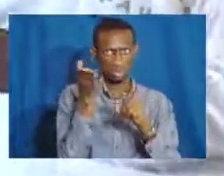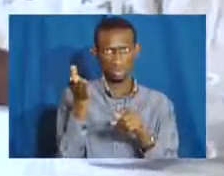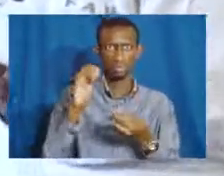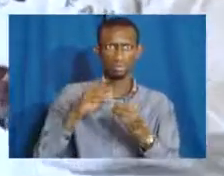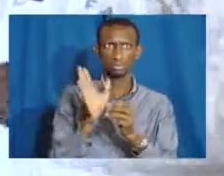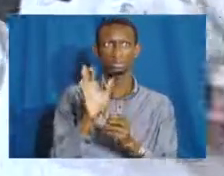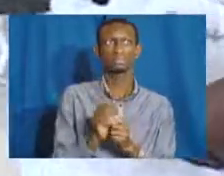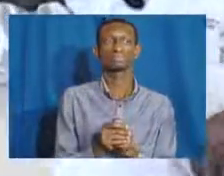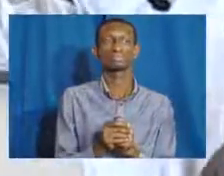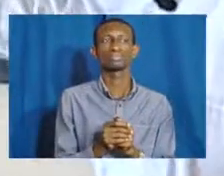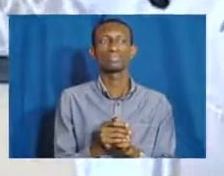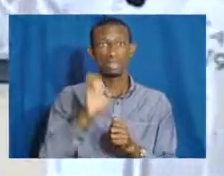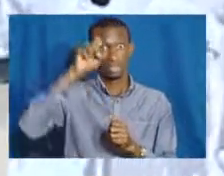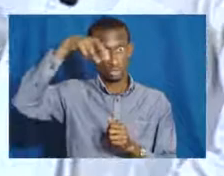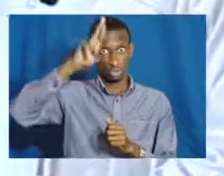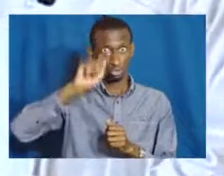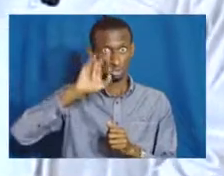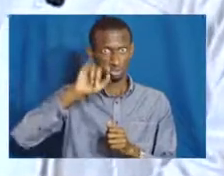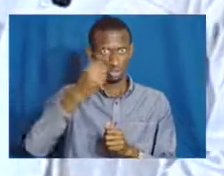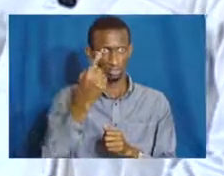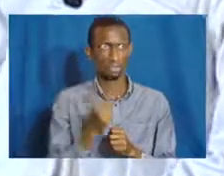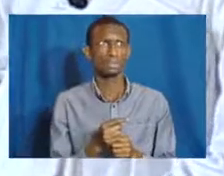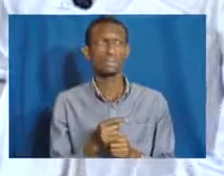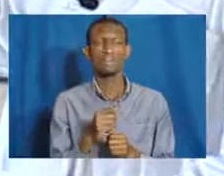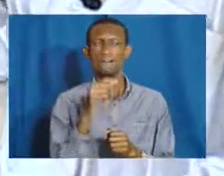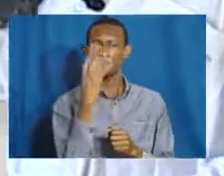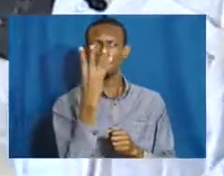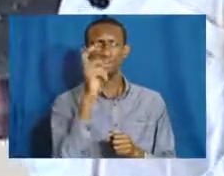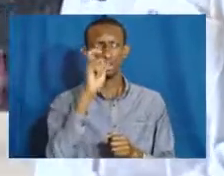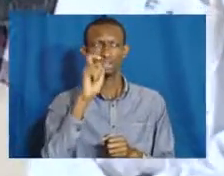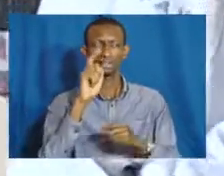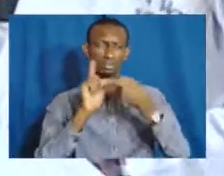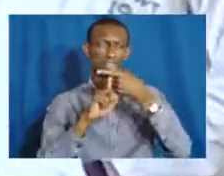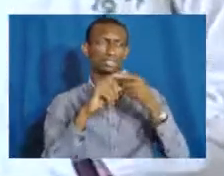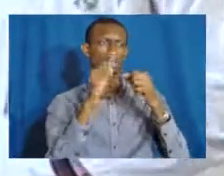The first equation, we have 4x plus 8 equals 4.